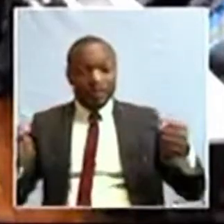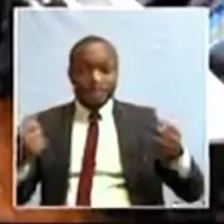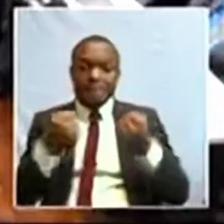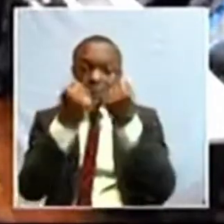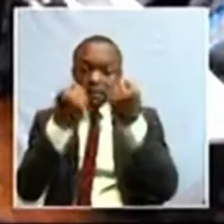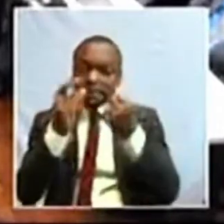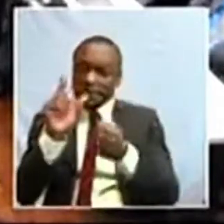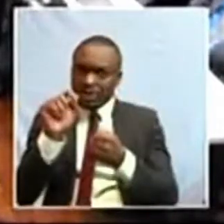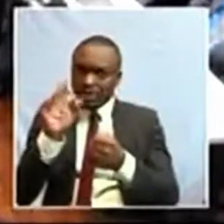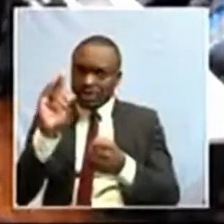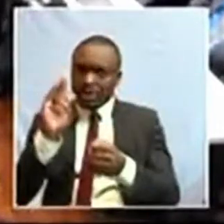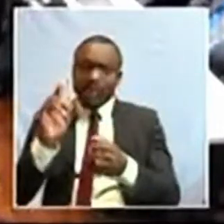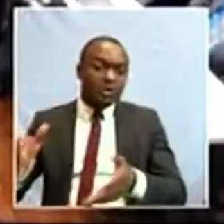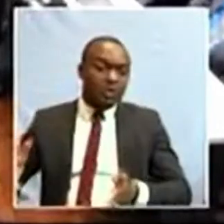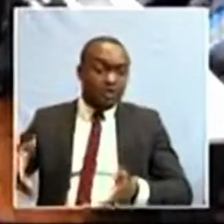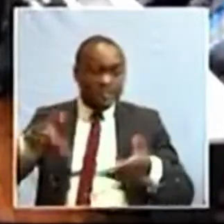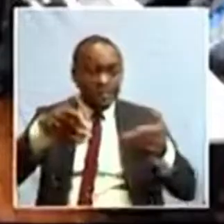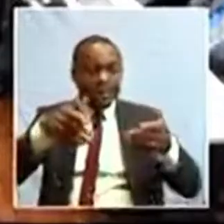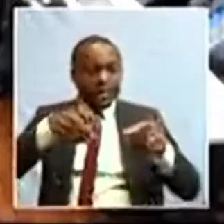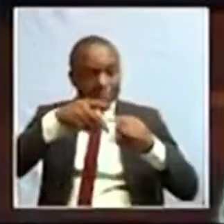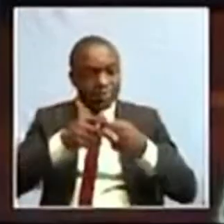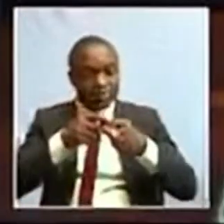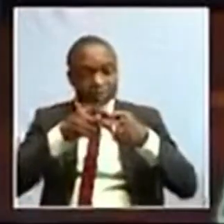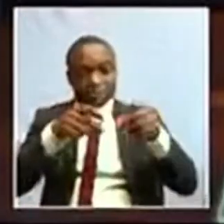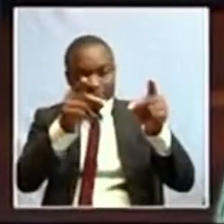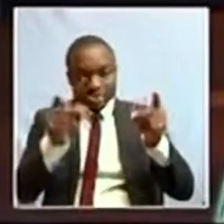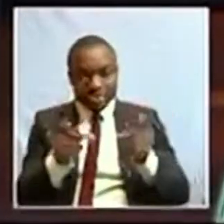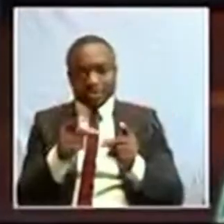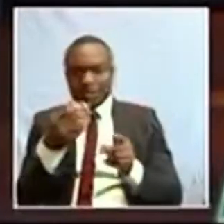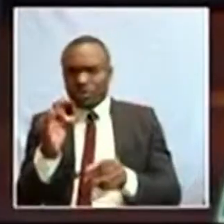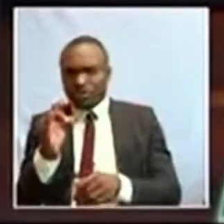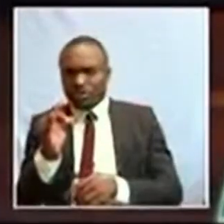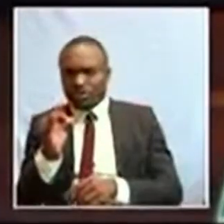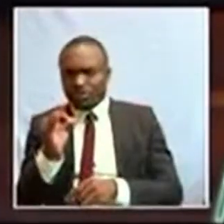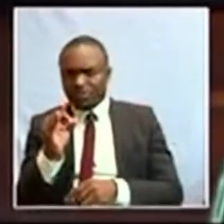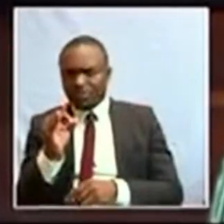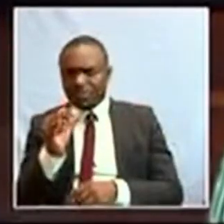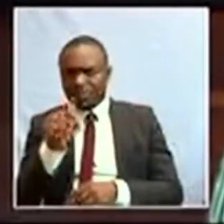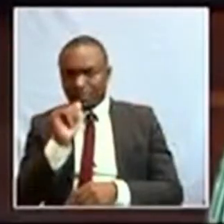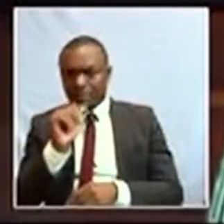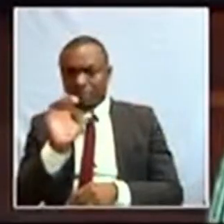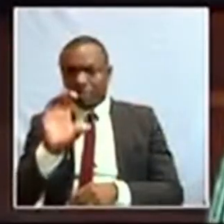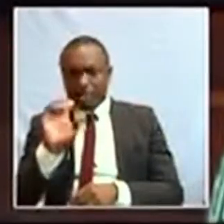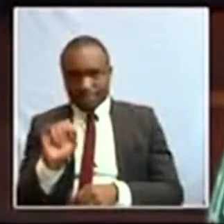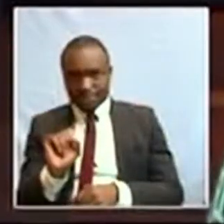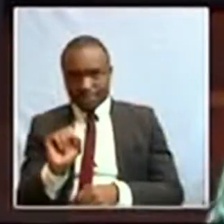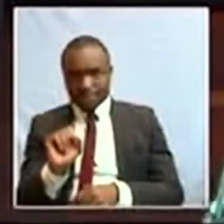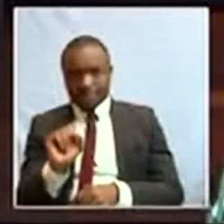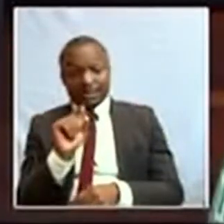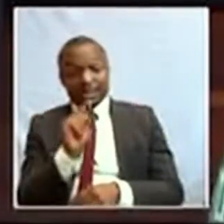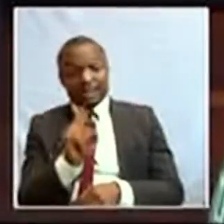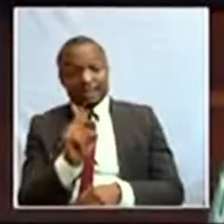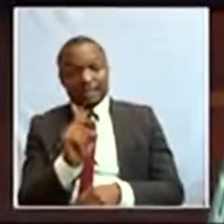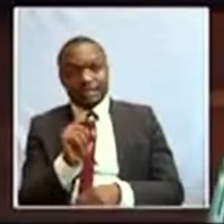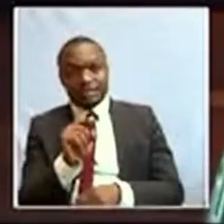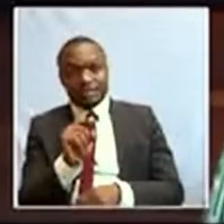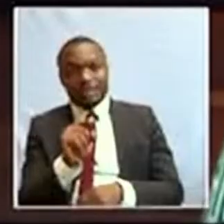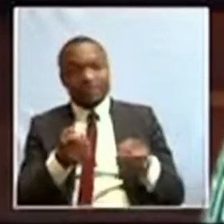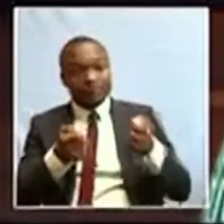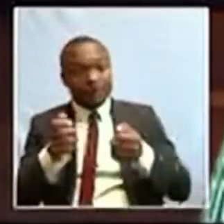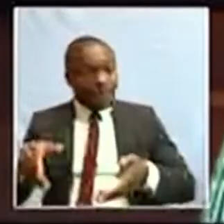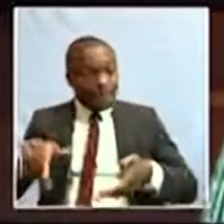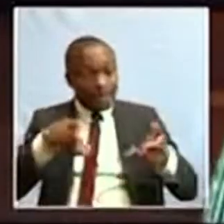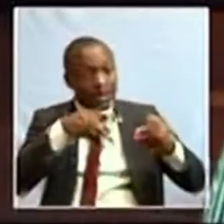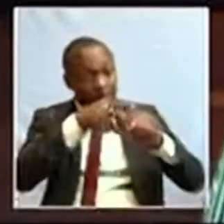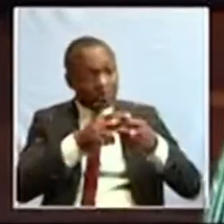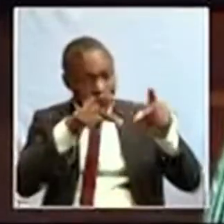2017 and taken to the garage, I think for... CS, you may switch off your mic. For assessment. So I think it was at